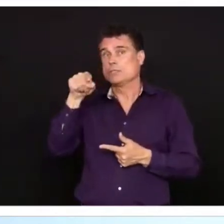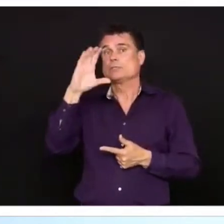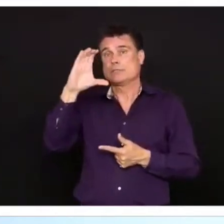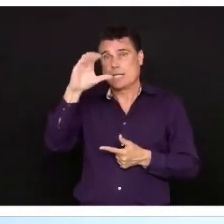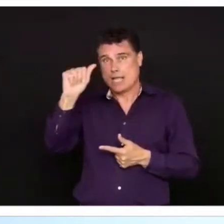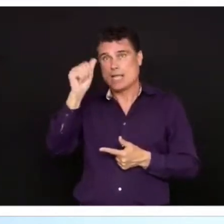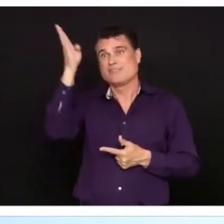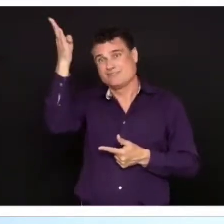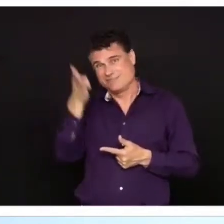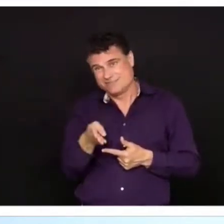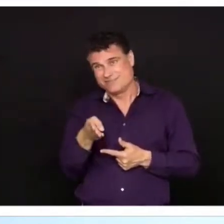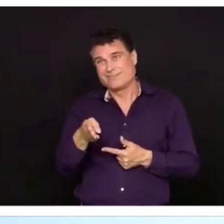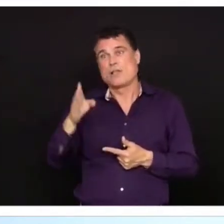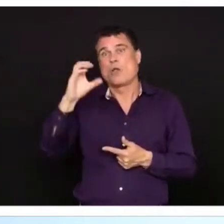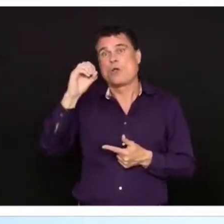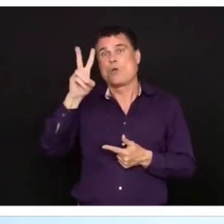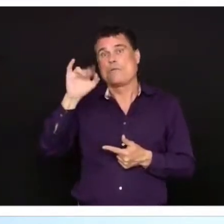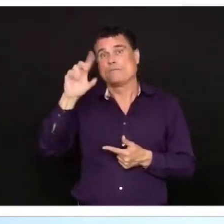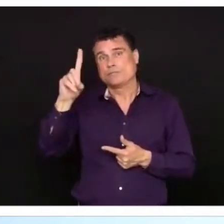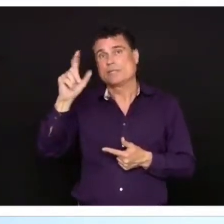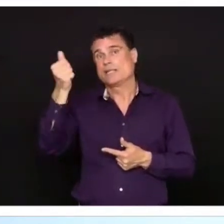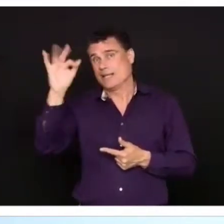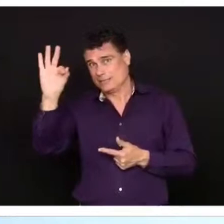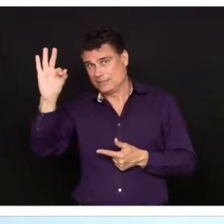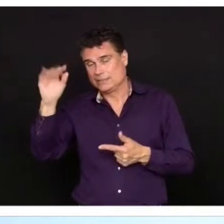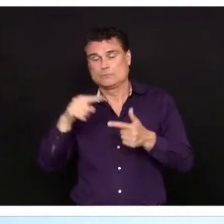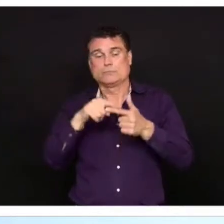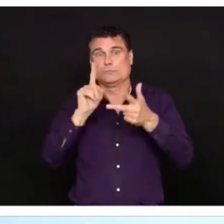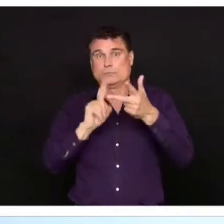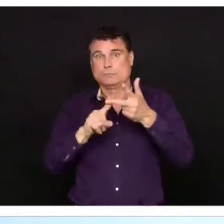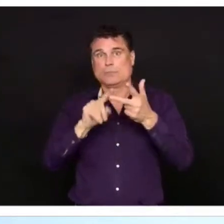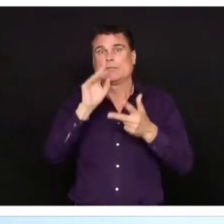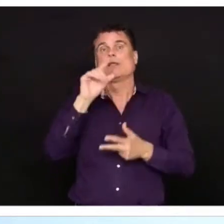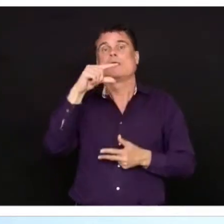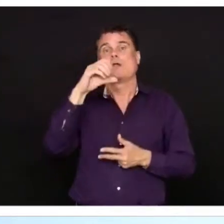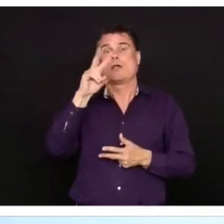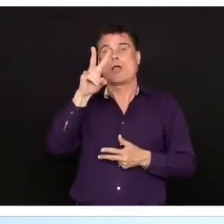gov.bc.ca/COVID-19. And for a full listing of the provincial health officer's orders, visit